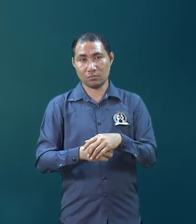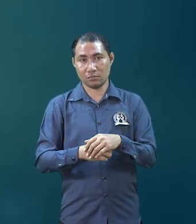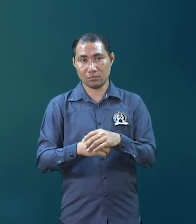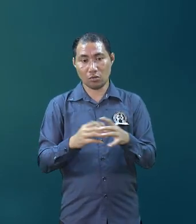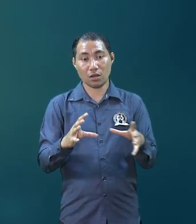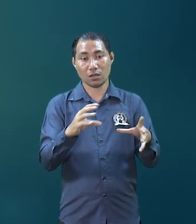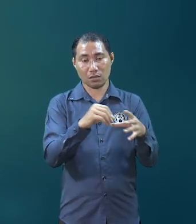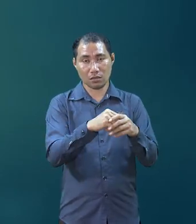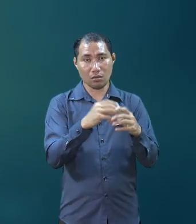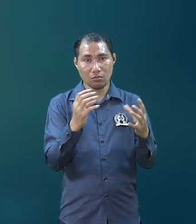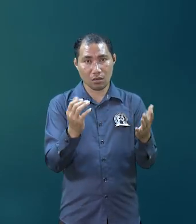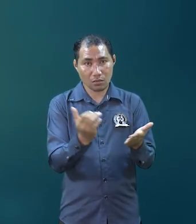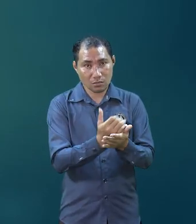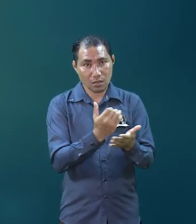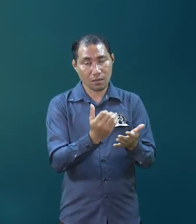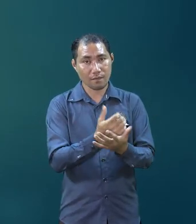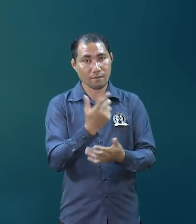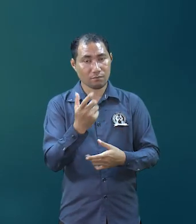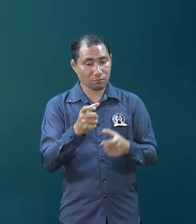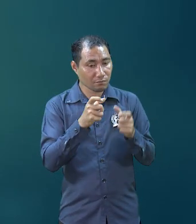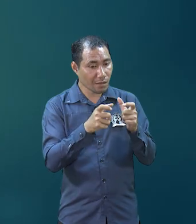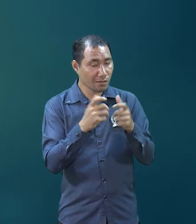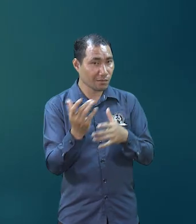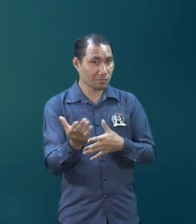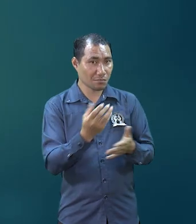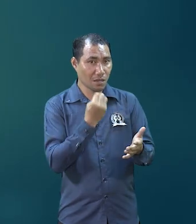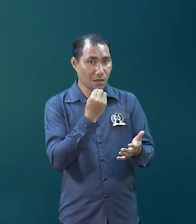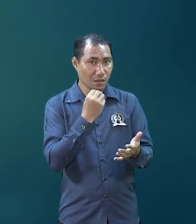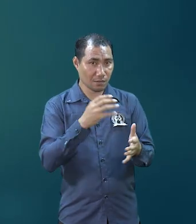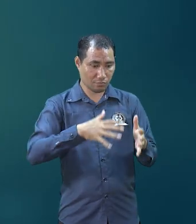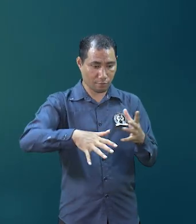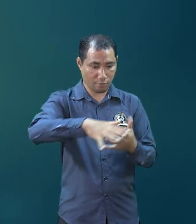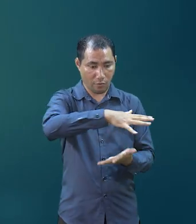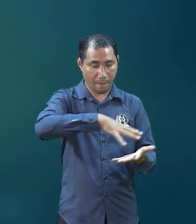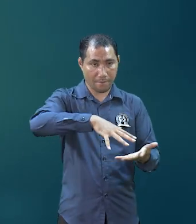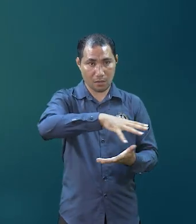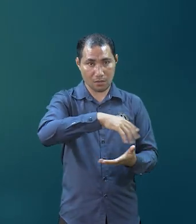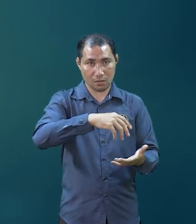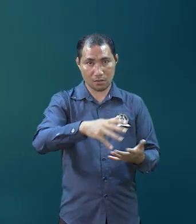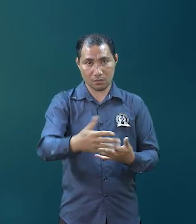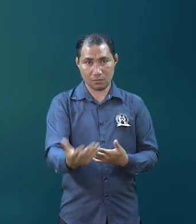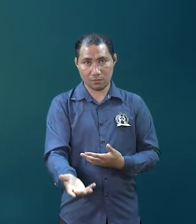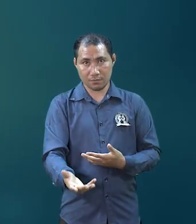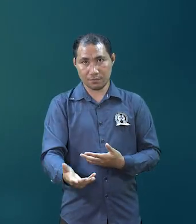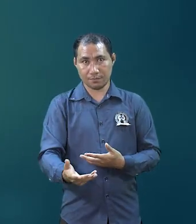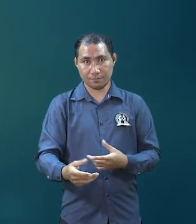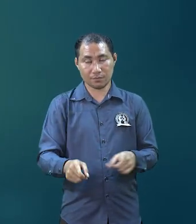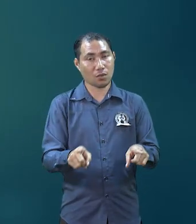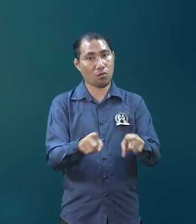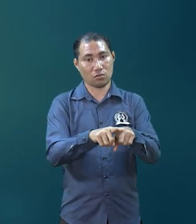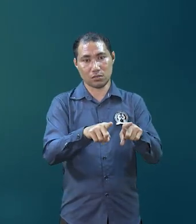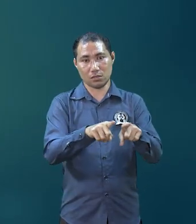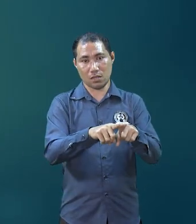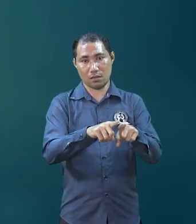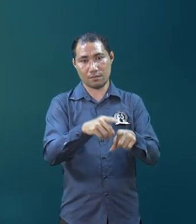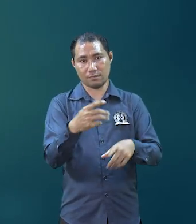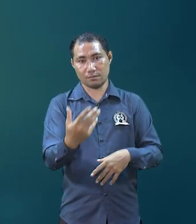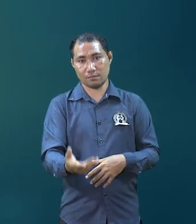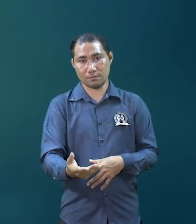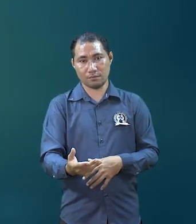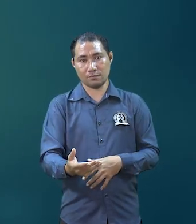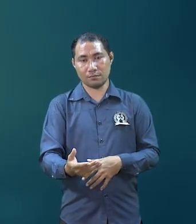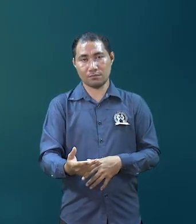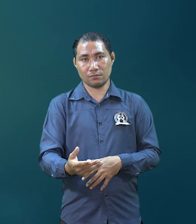storage, packaging of food, wrapping, exposure for sale,